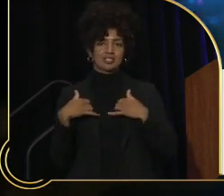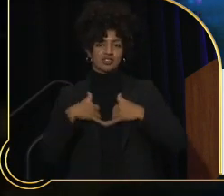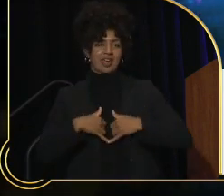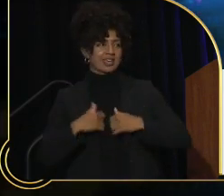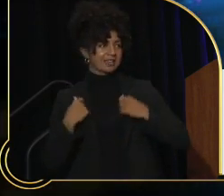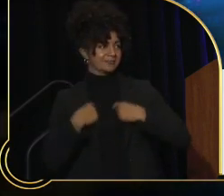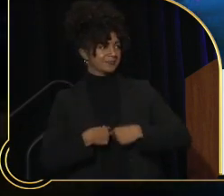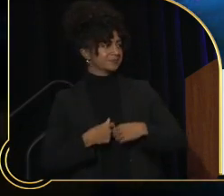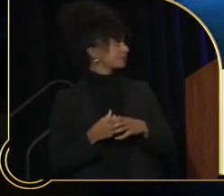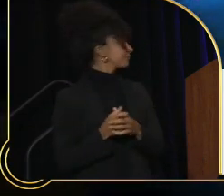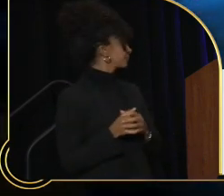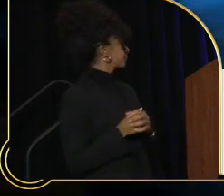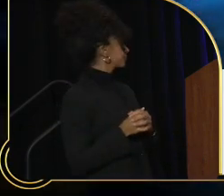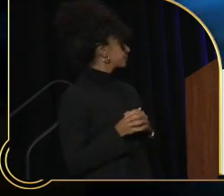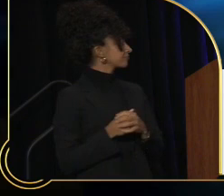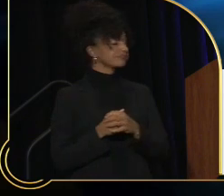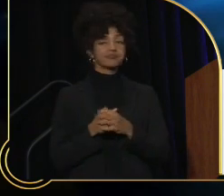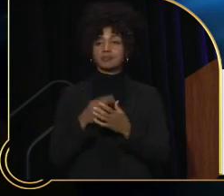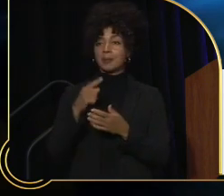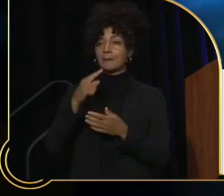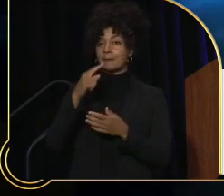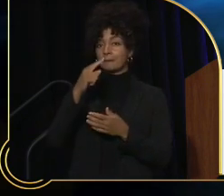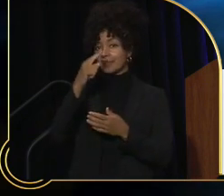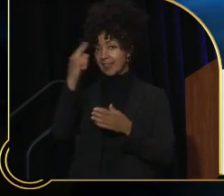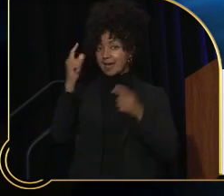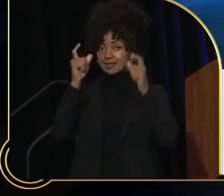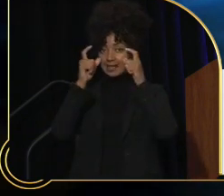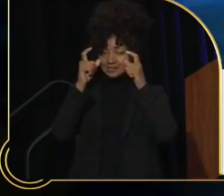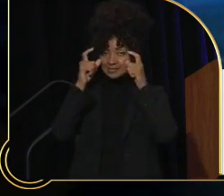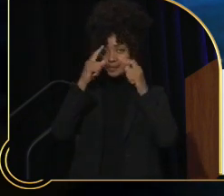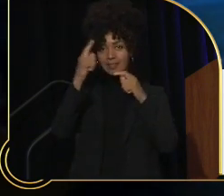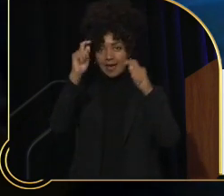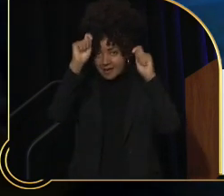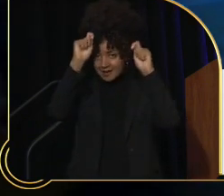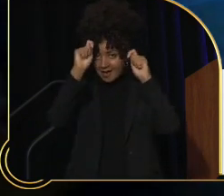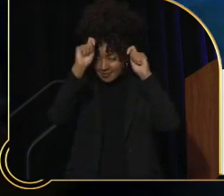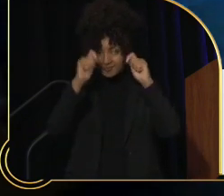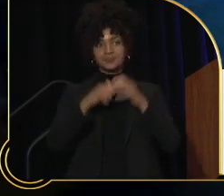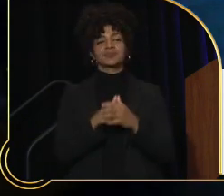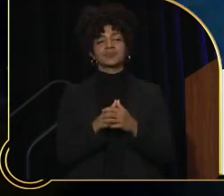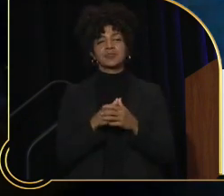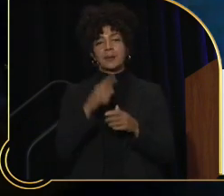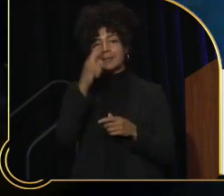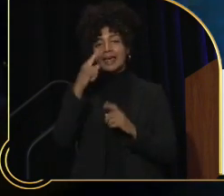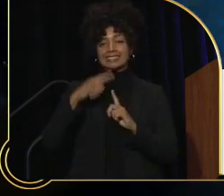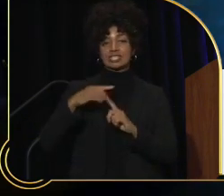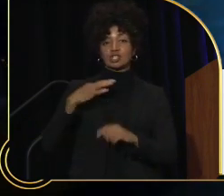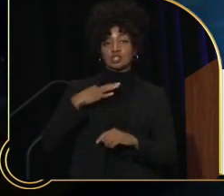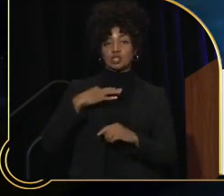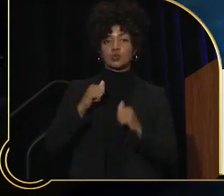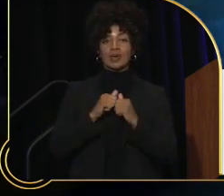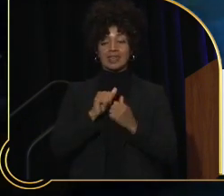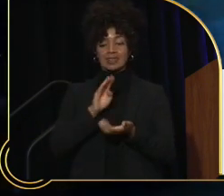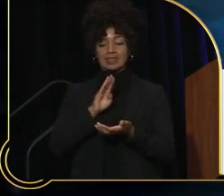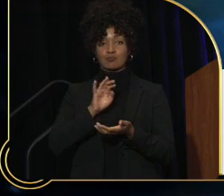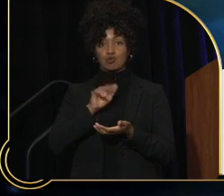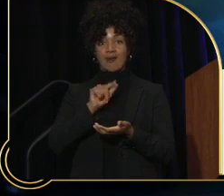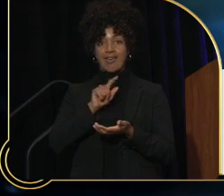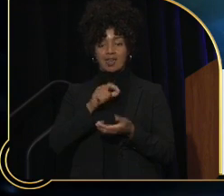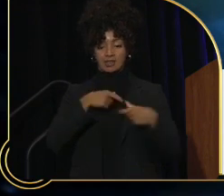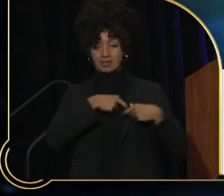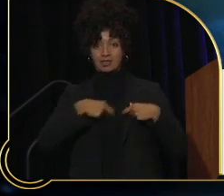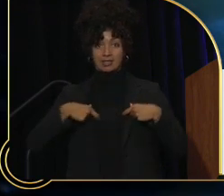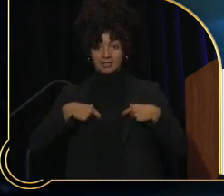and black glasses and a black hat and a black T-shirt with Braille on it, by the way, which